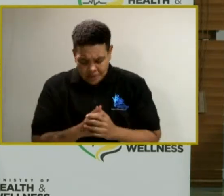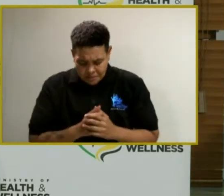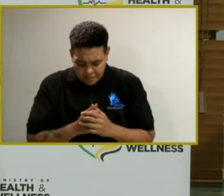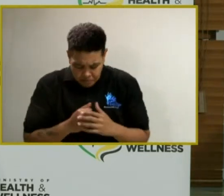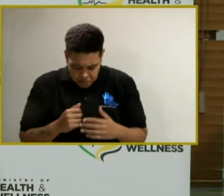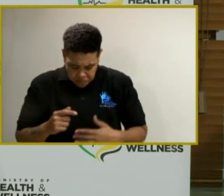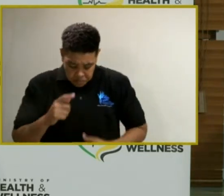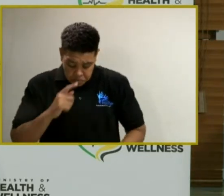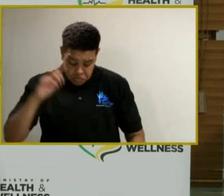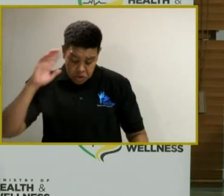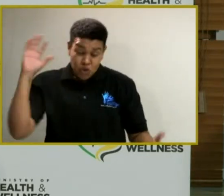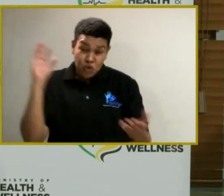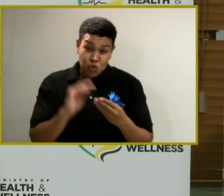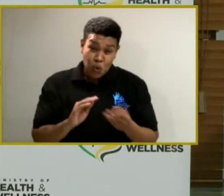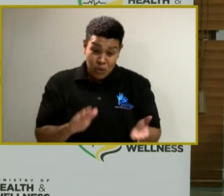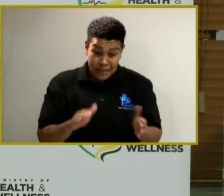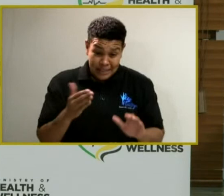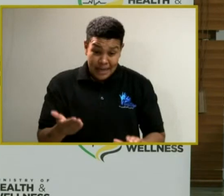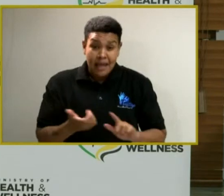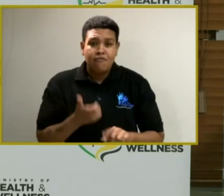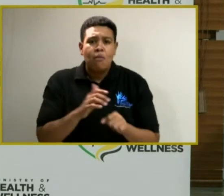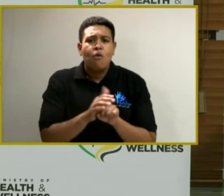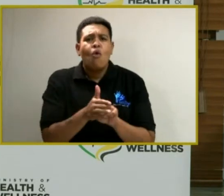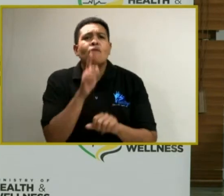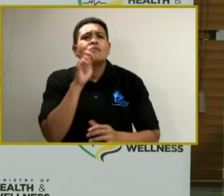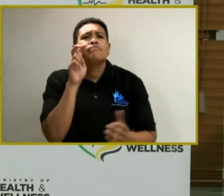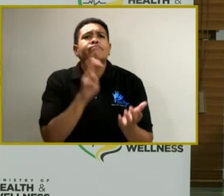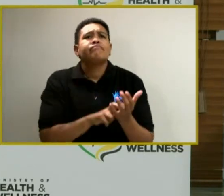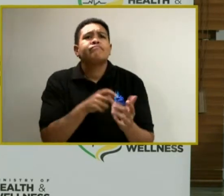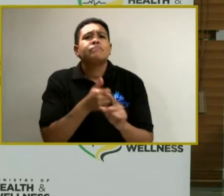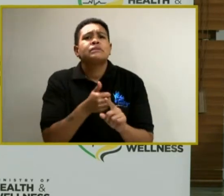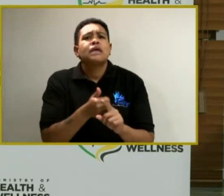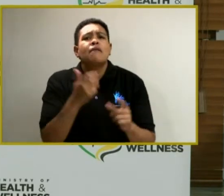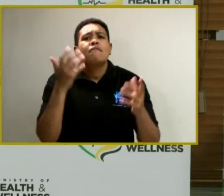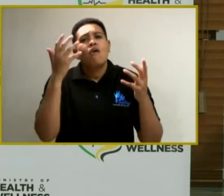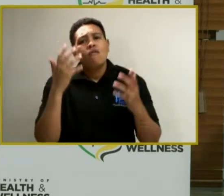The total deaths from COVID-19 now stands, unfortunately, at